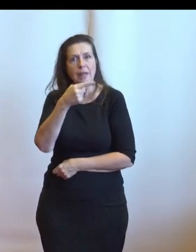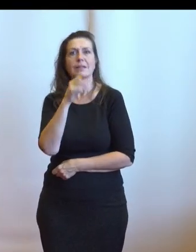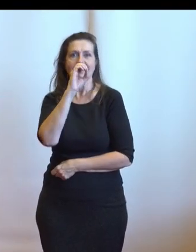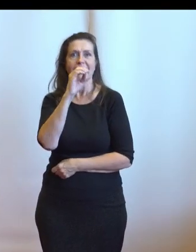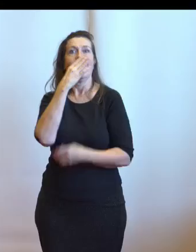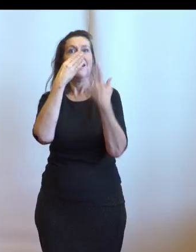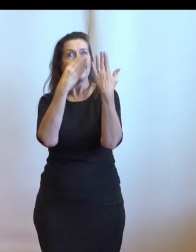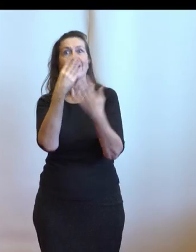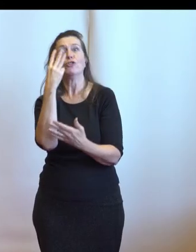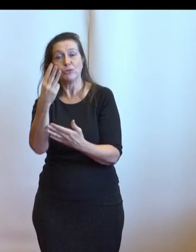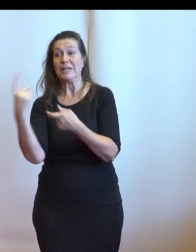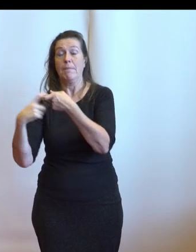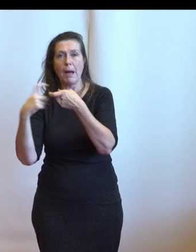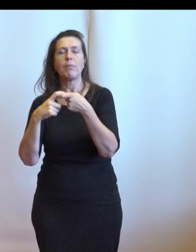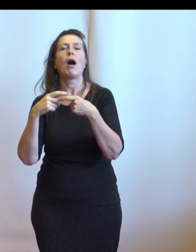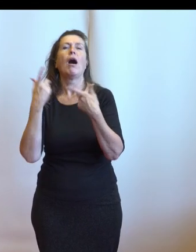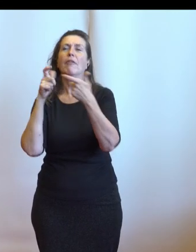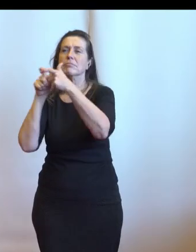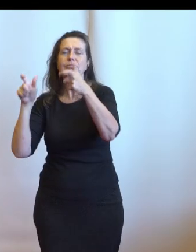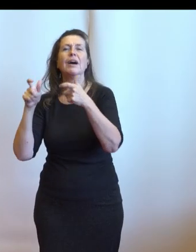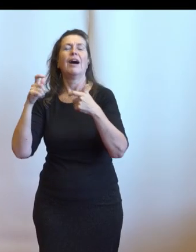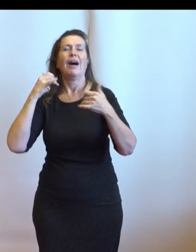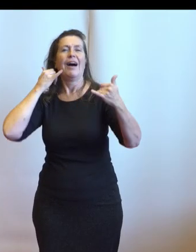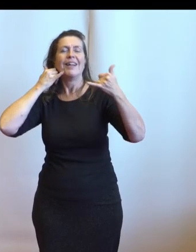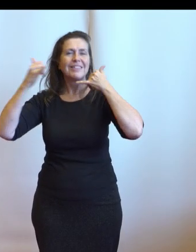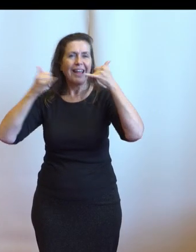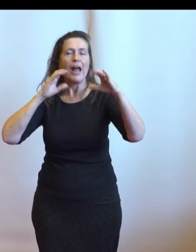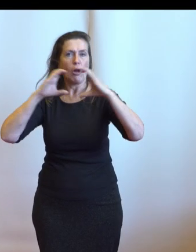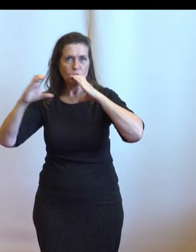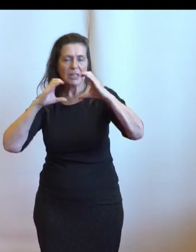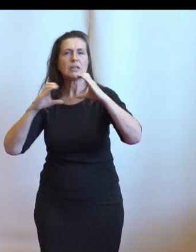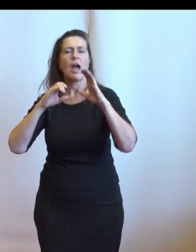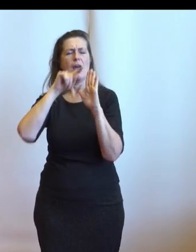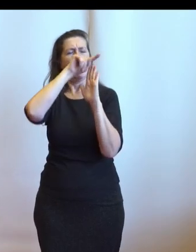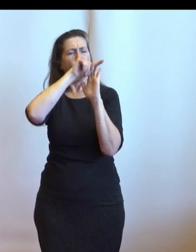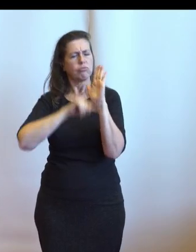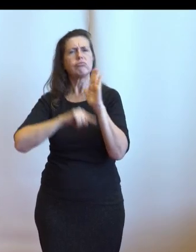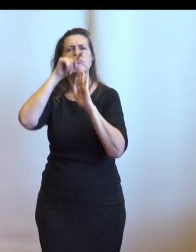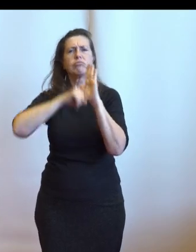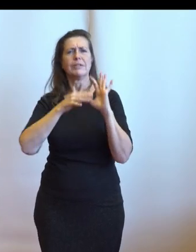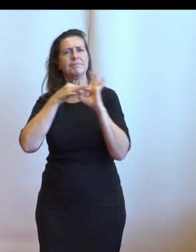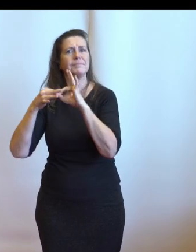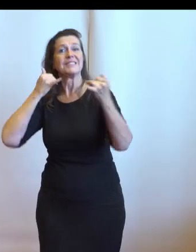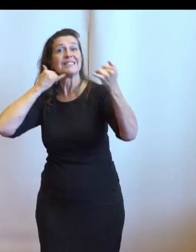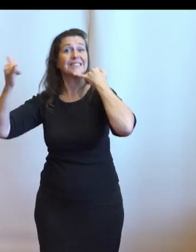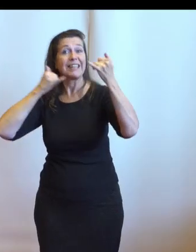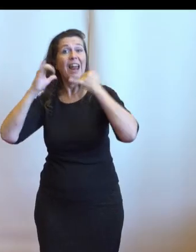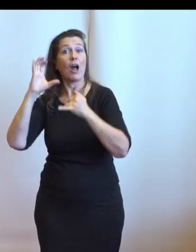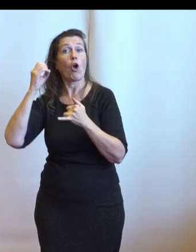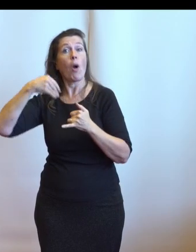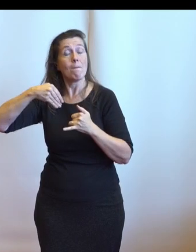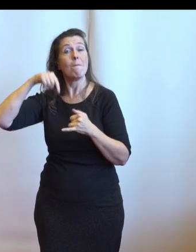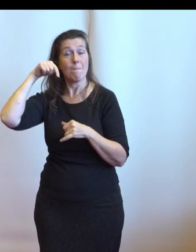members, which are ministries of telecommunication and regulatory bodies from everywhere in the world. We have over